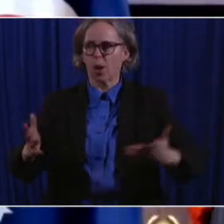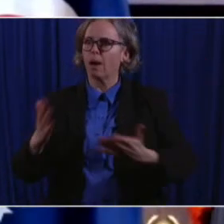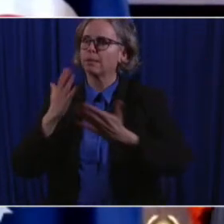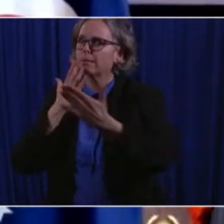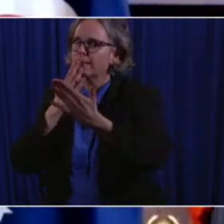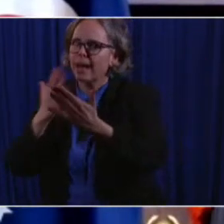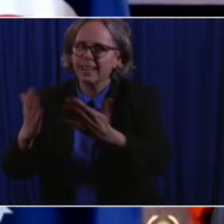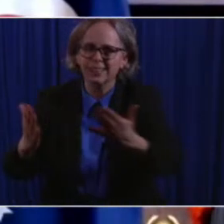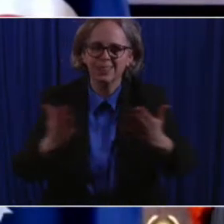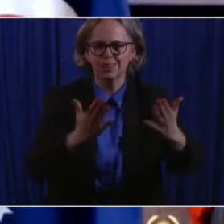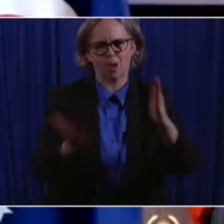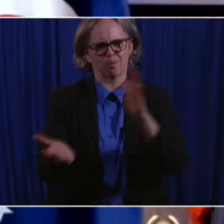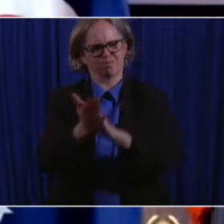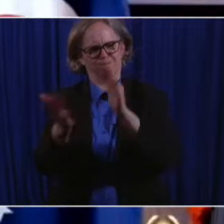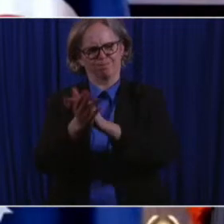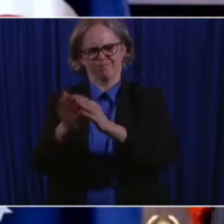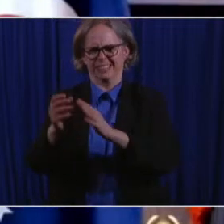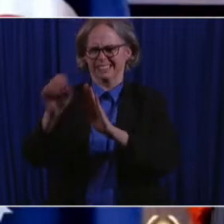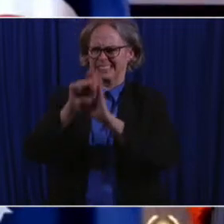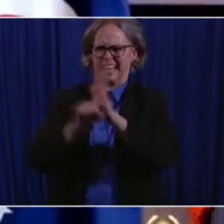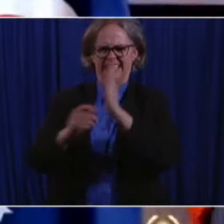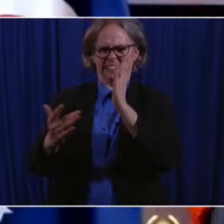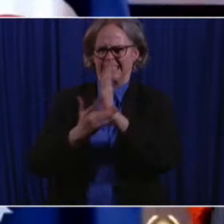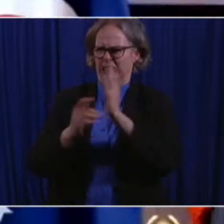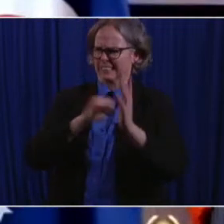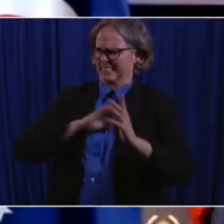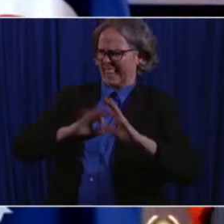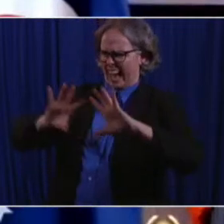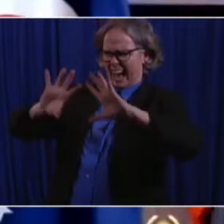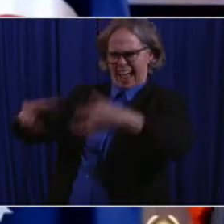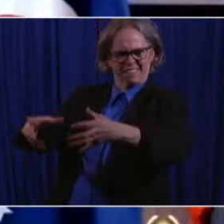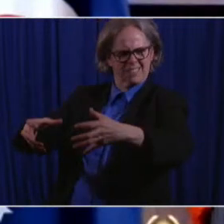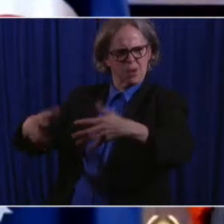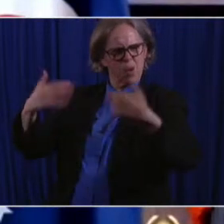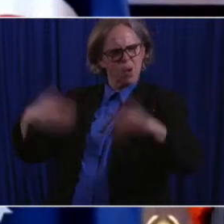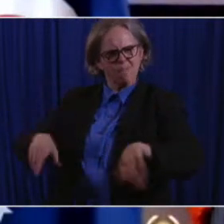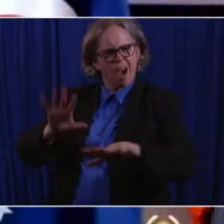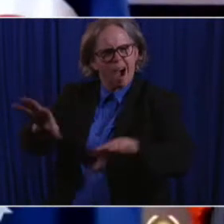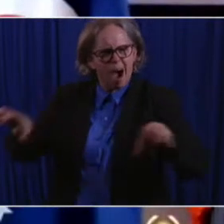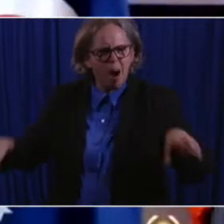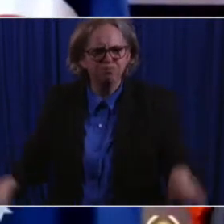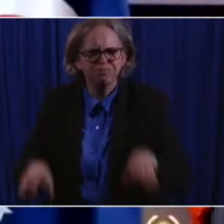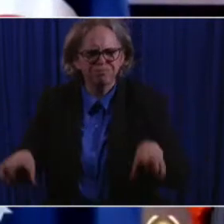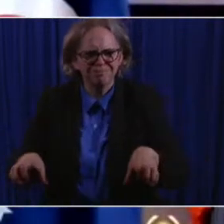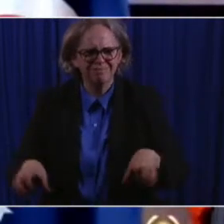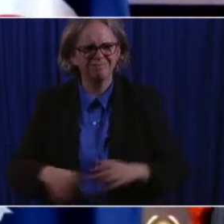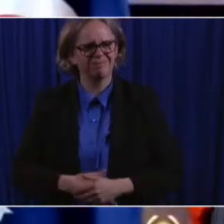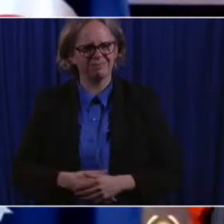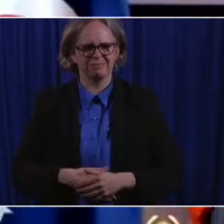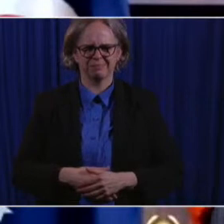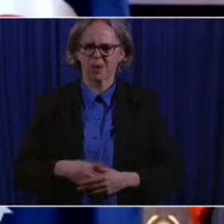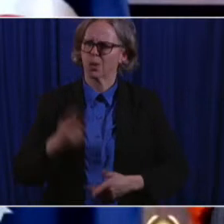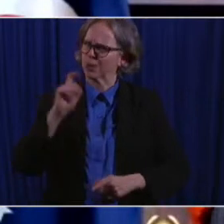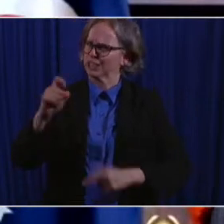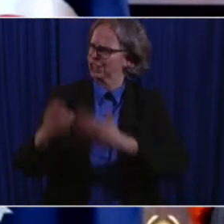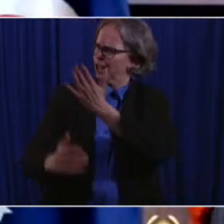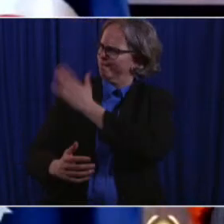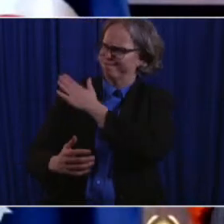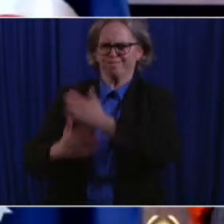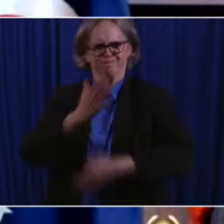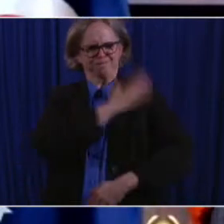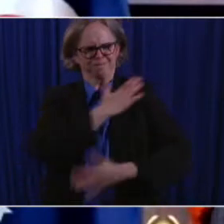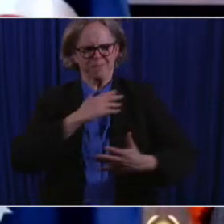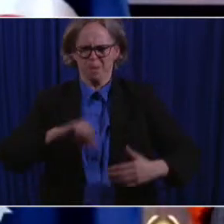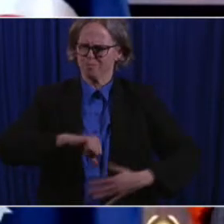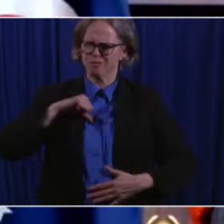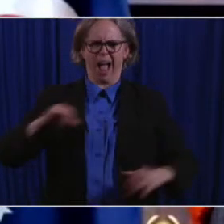technology staff who work so hard on this. We're not patting ourselves on the back by making you aware of this, but